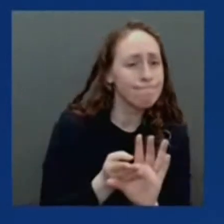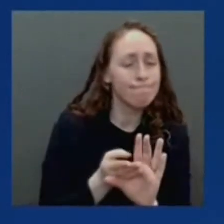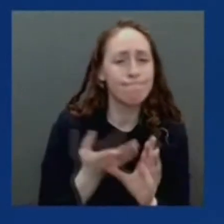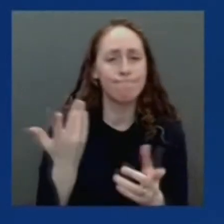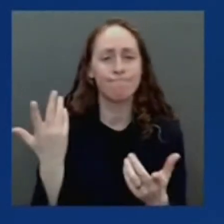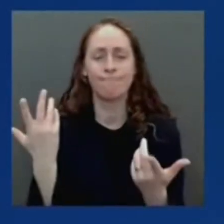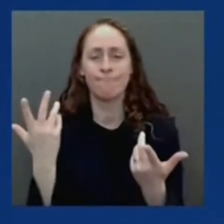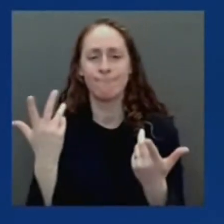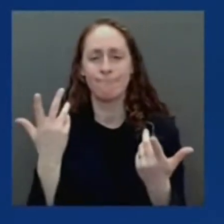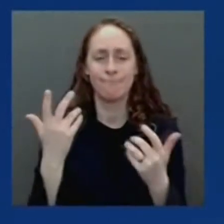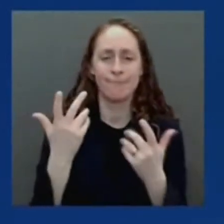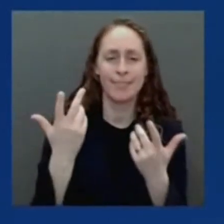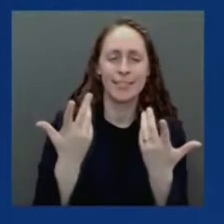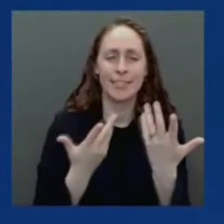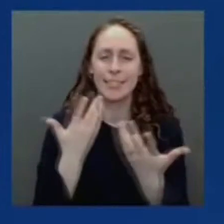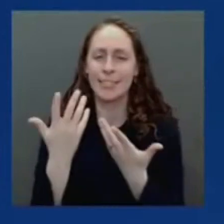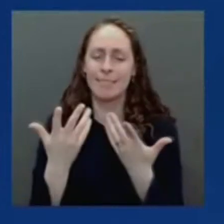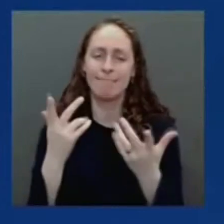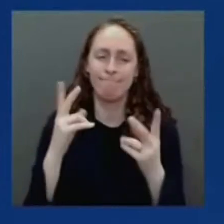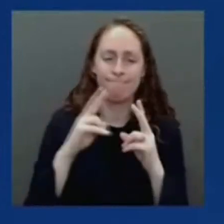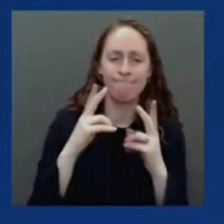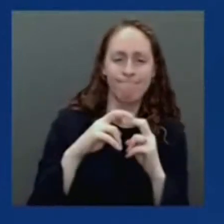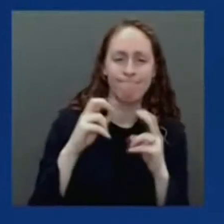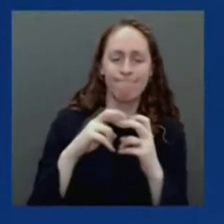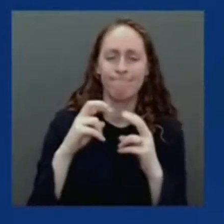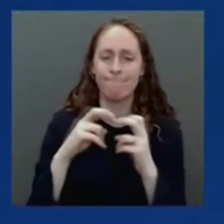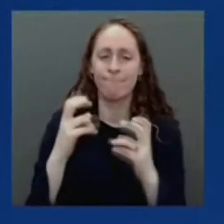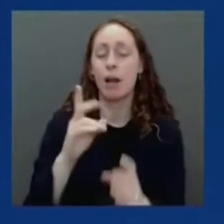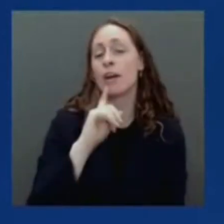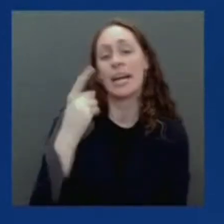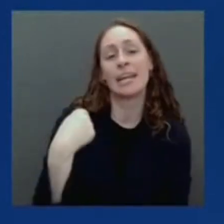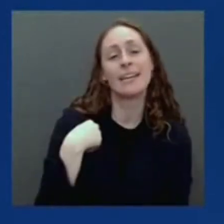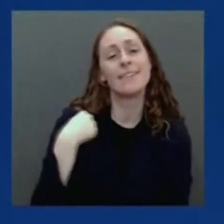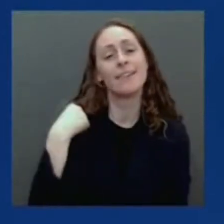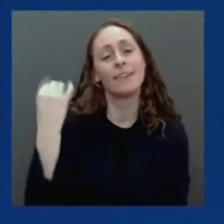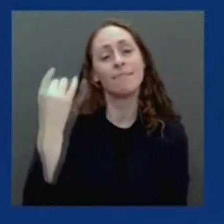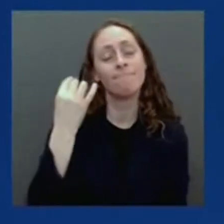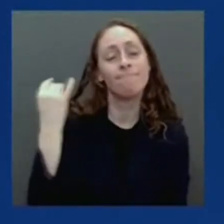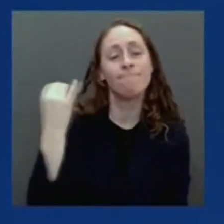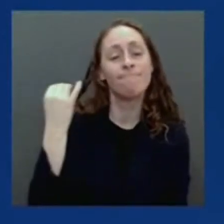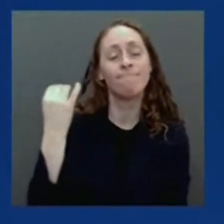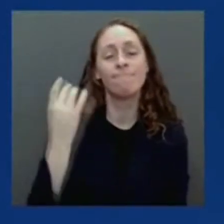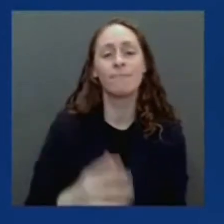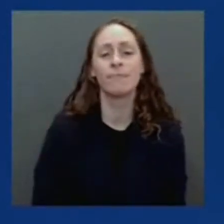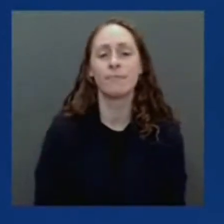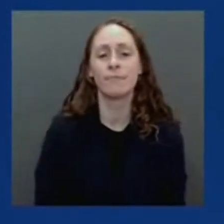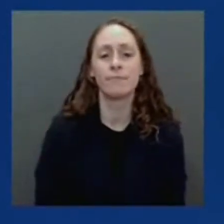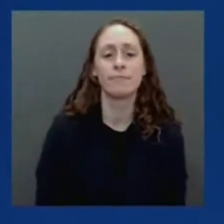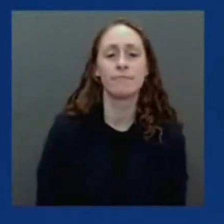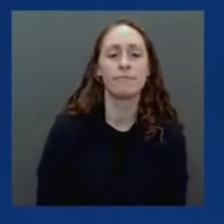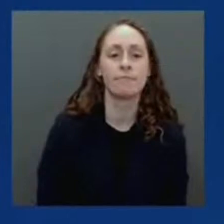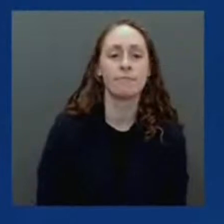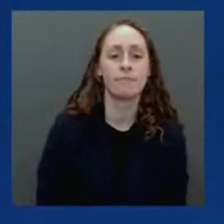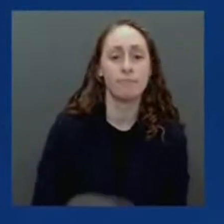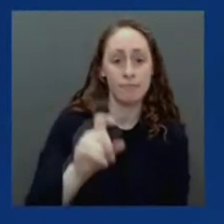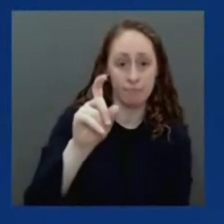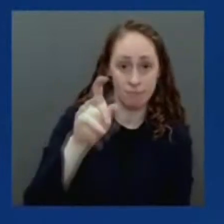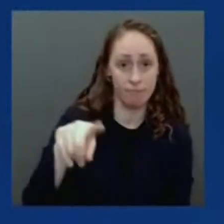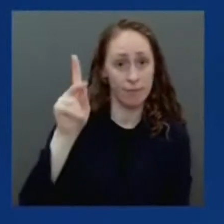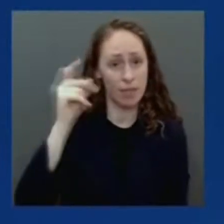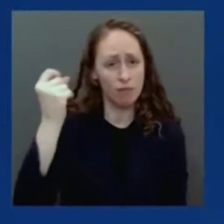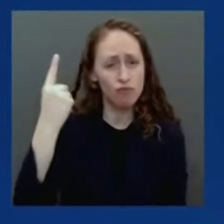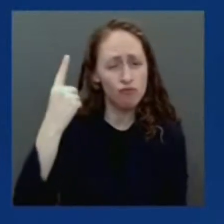enough understanding of the risk to go ahead and get the primary series, why we don't have